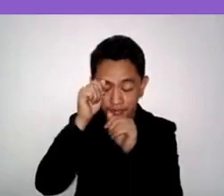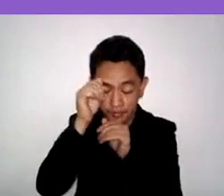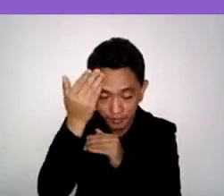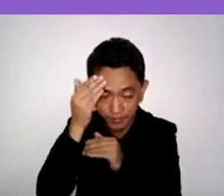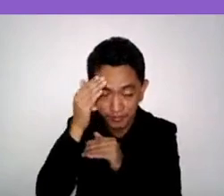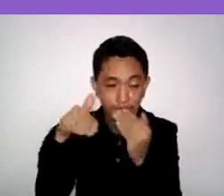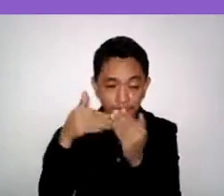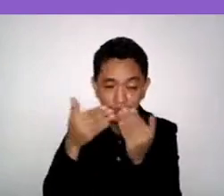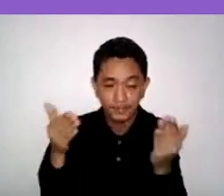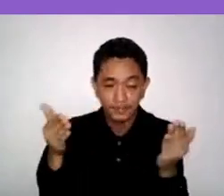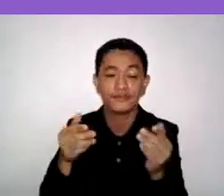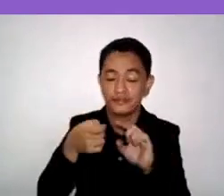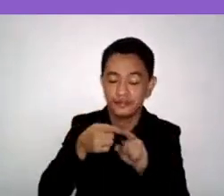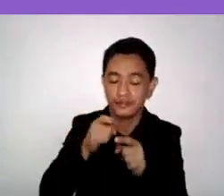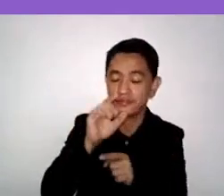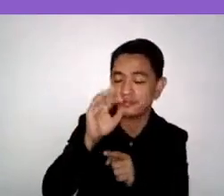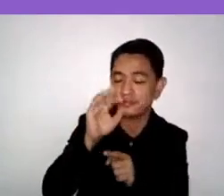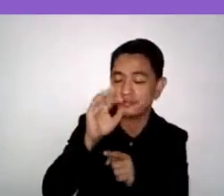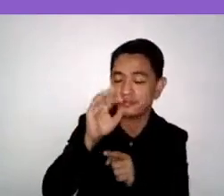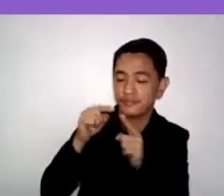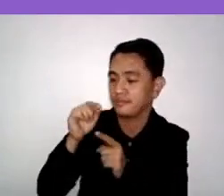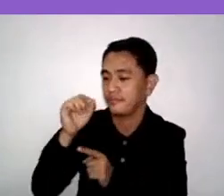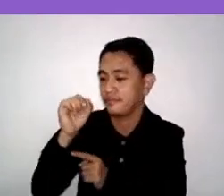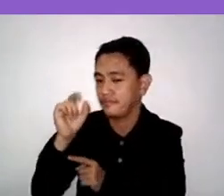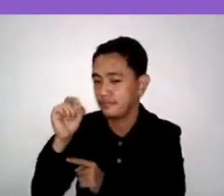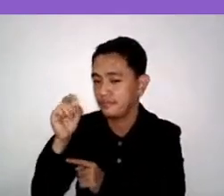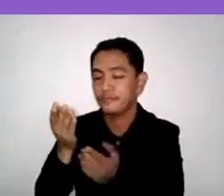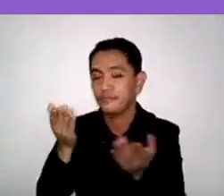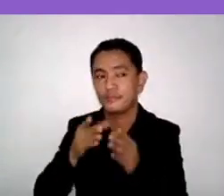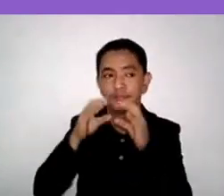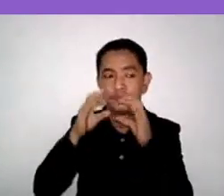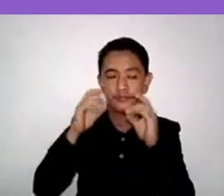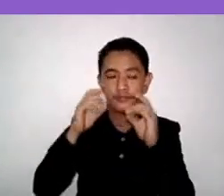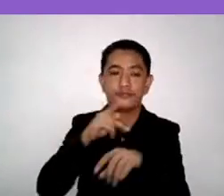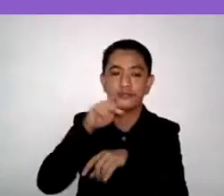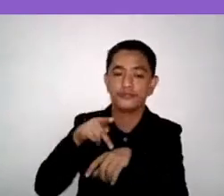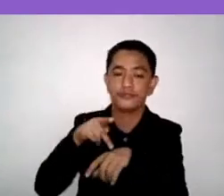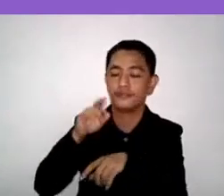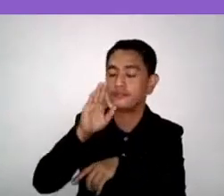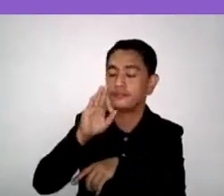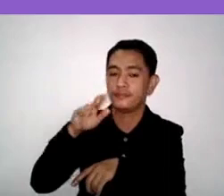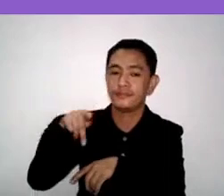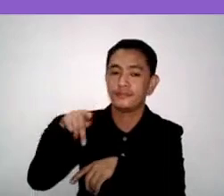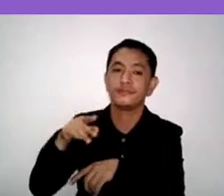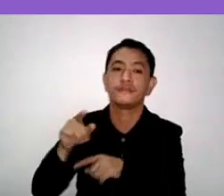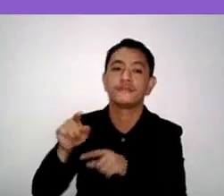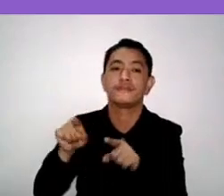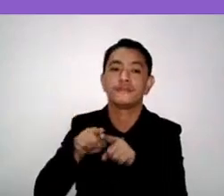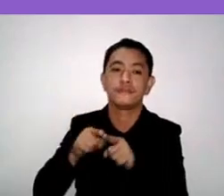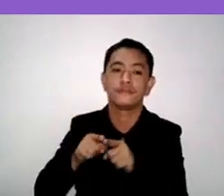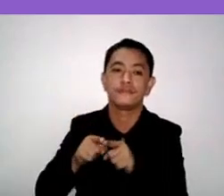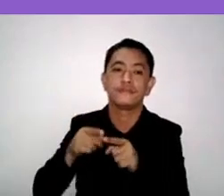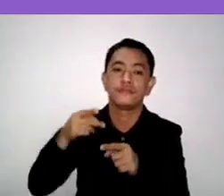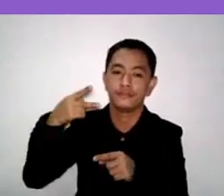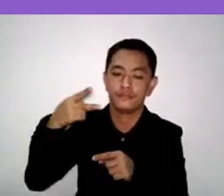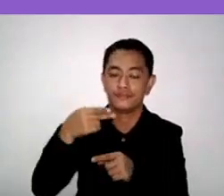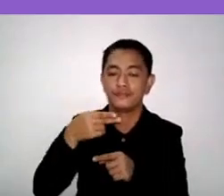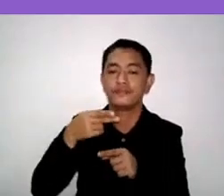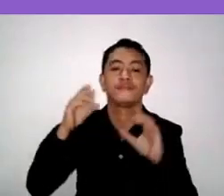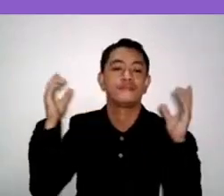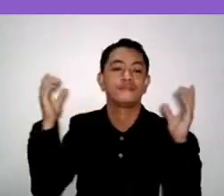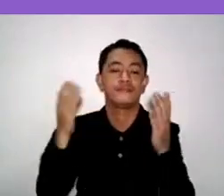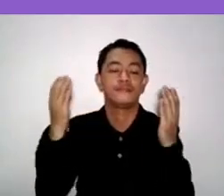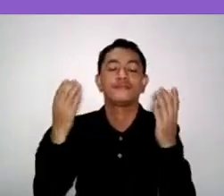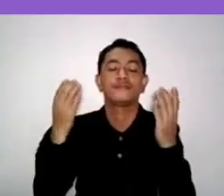special circumstances. A blessed morning, everyone. See you again online tomorrow from 9 a.m. to 11 a.m. here in